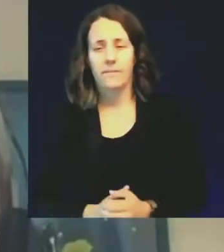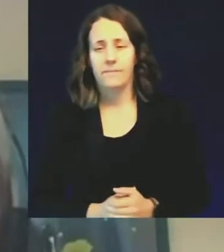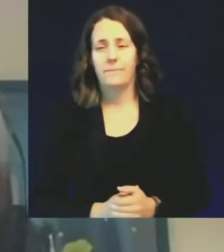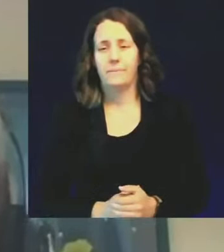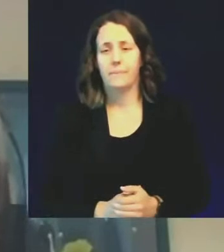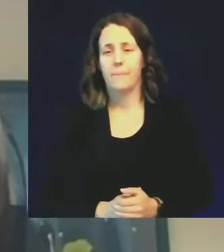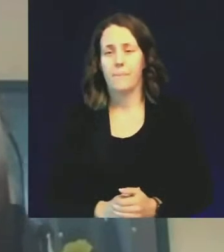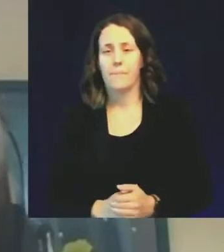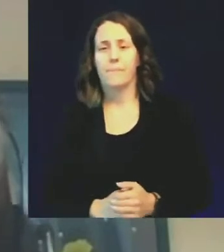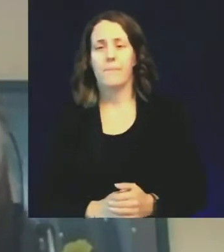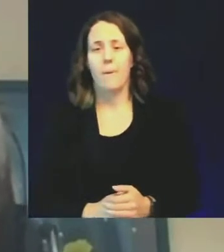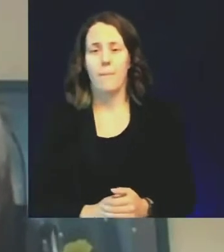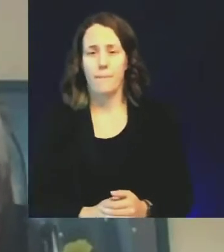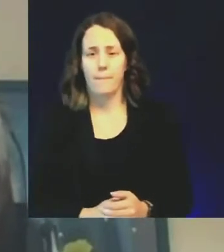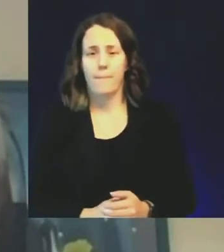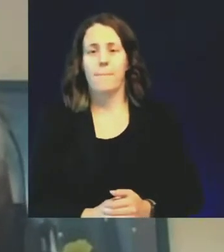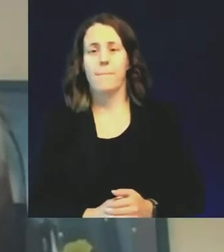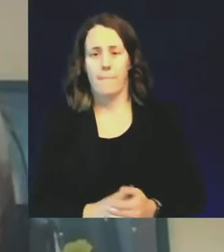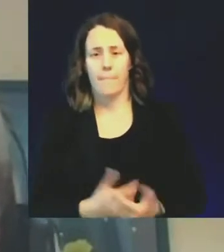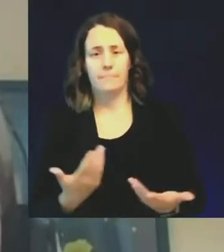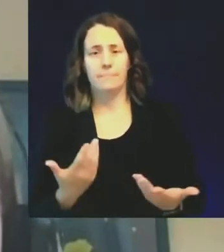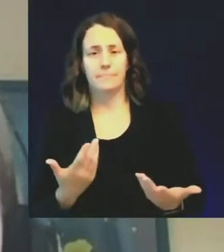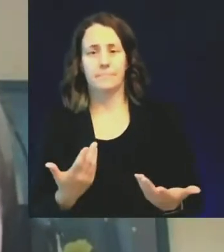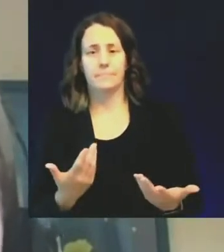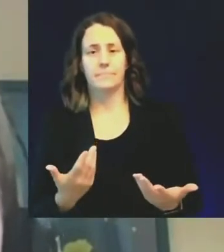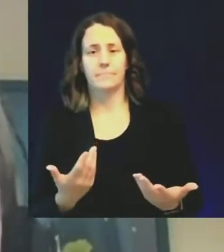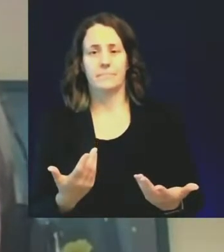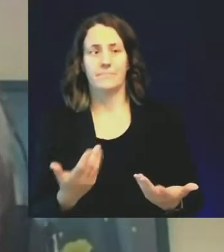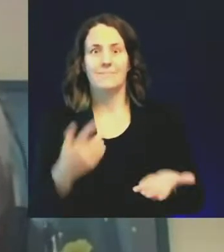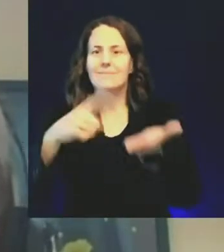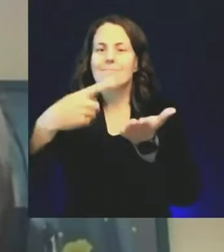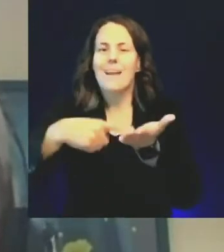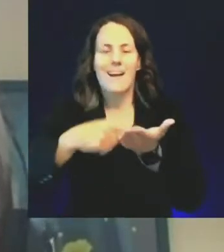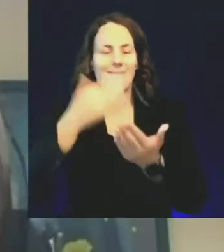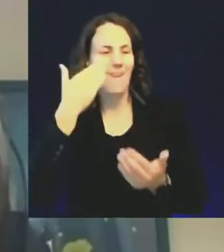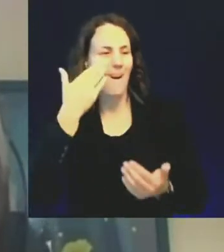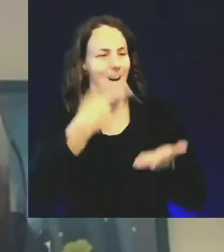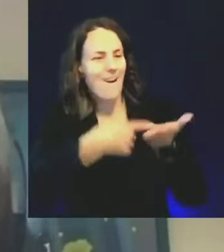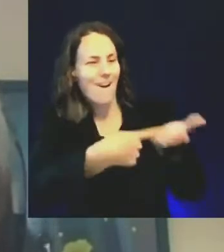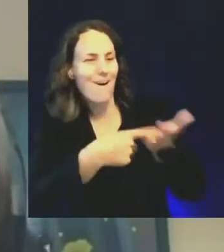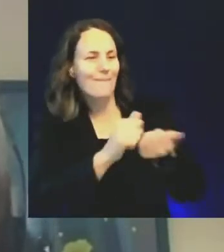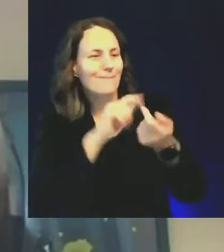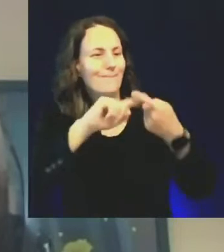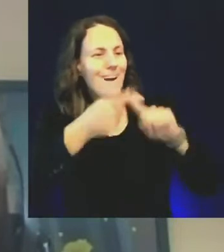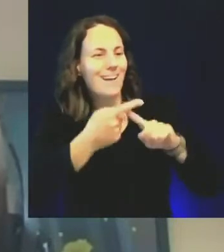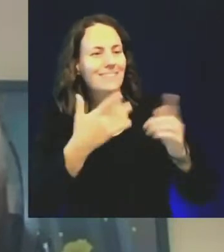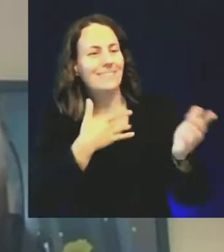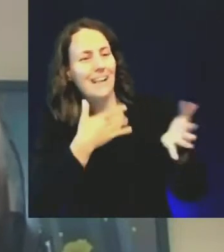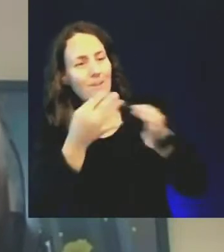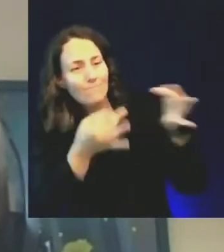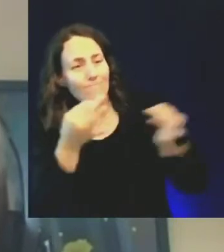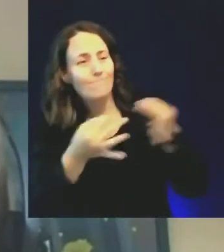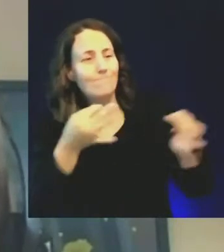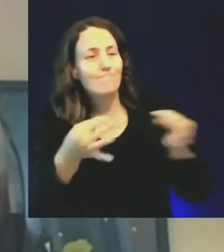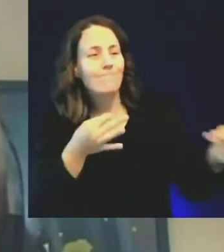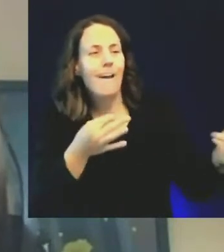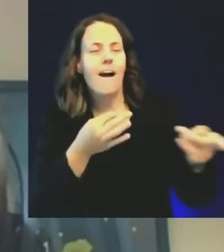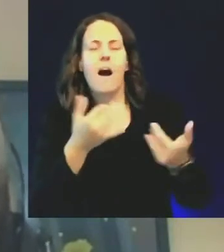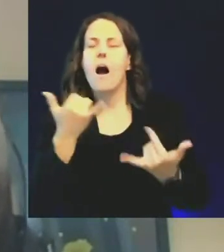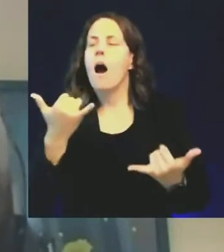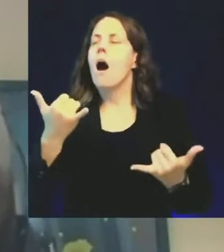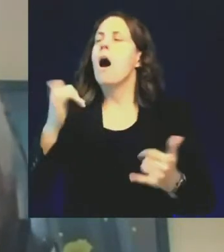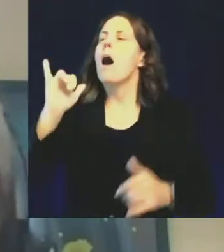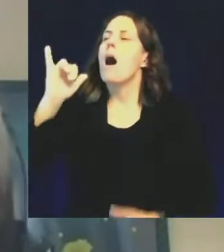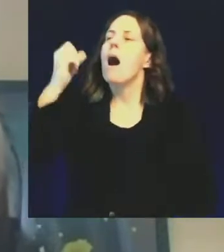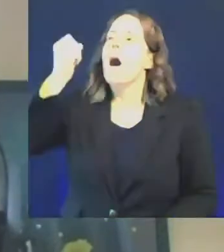neighbors to dispel some of the myths and concerns that are out there. And so we need to continue to do that.